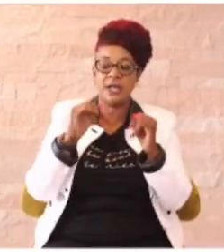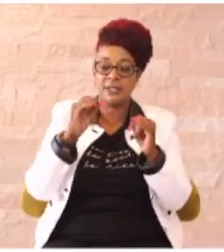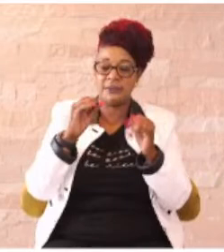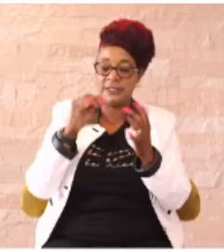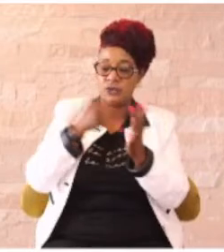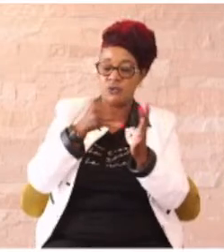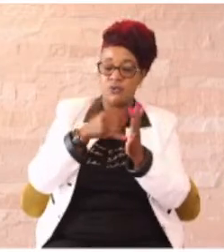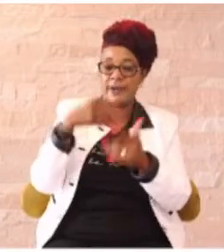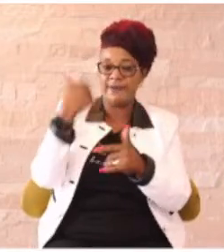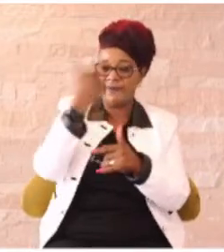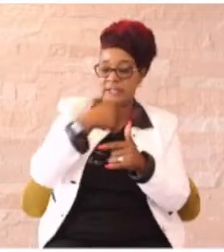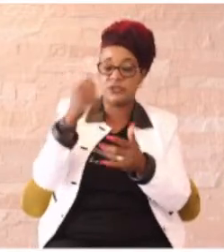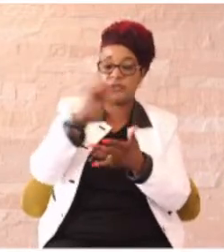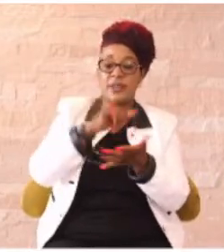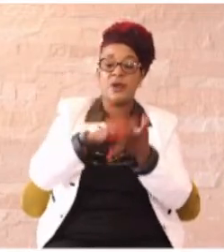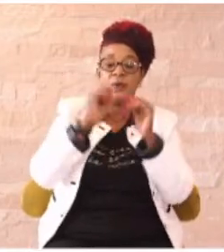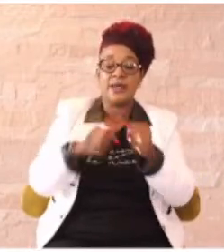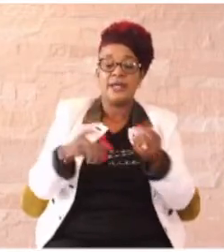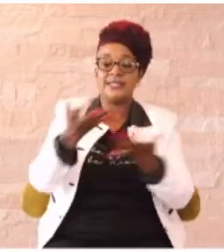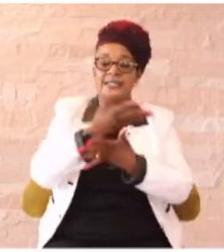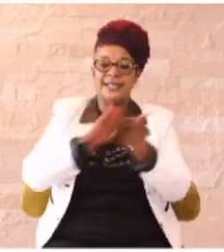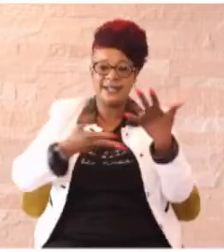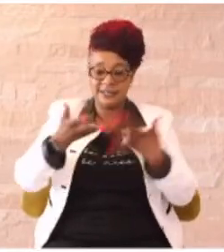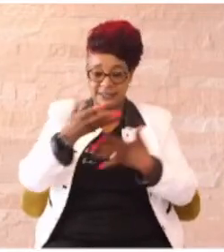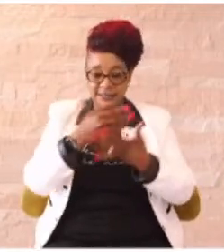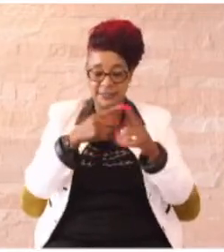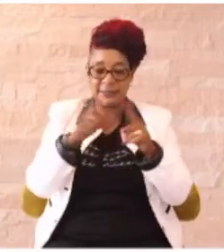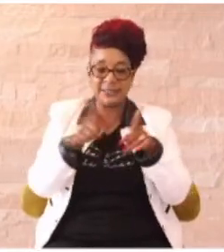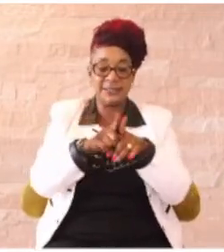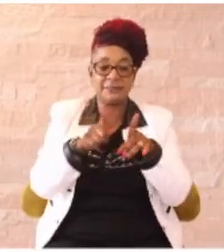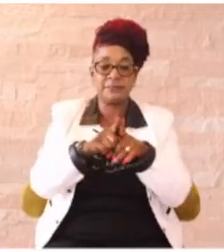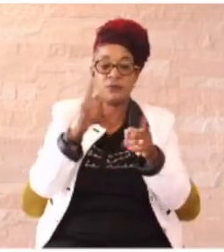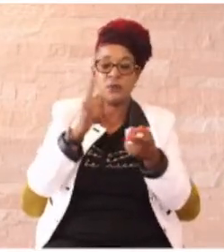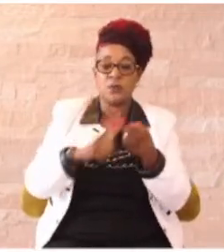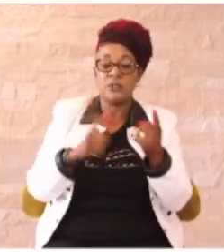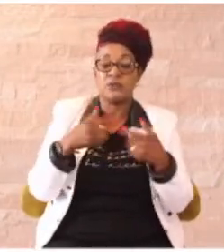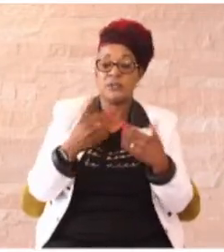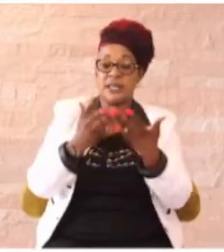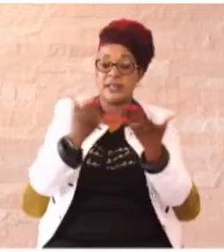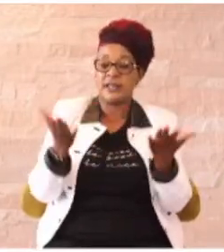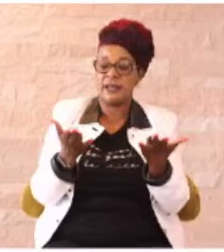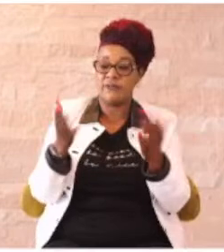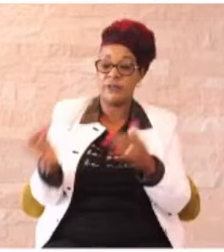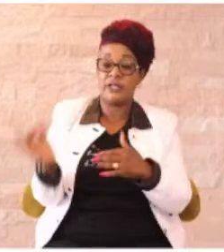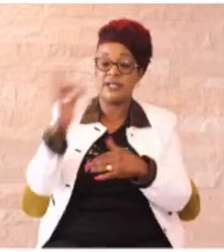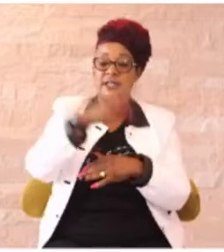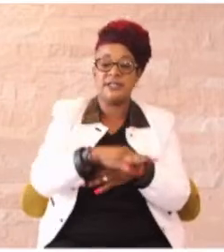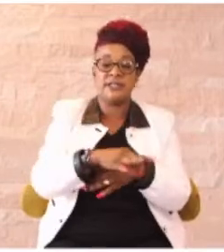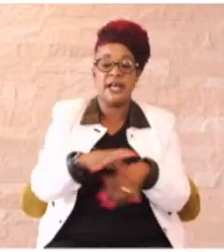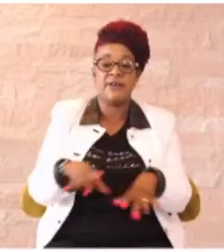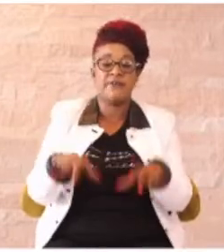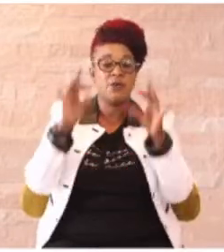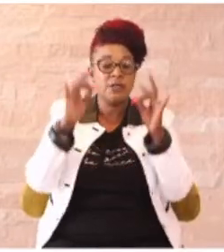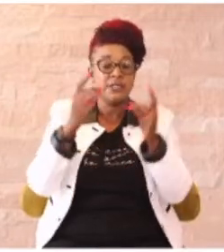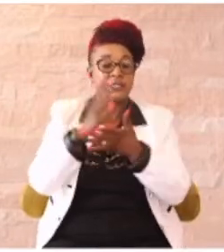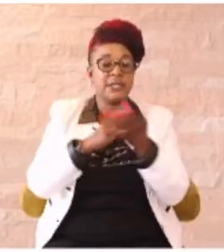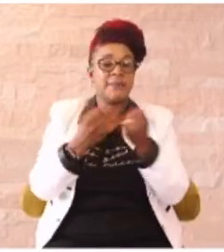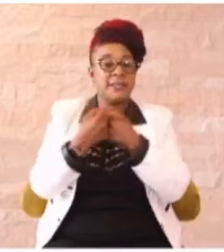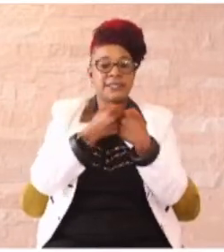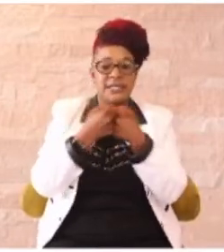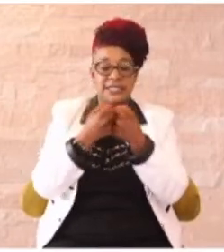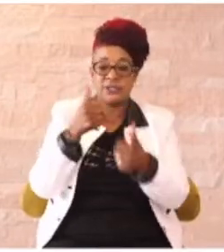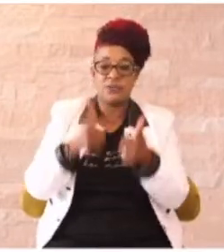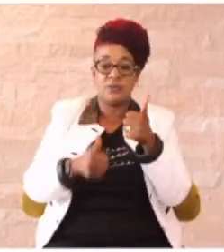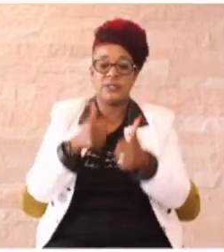different partners. But also what stood out for me is that I found out that some of the challenges that we face